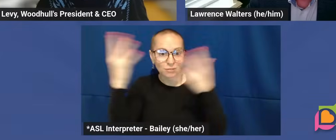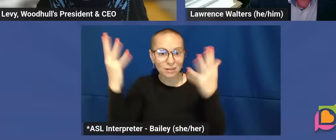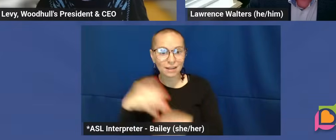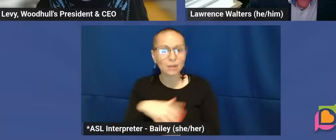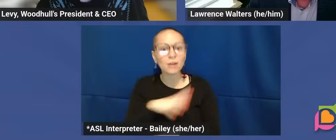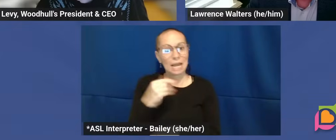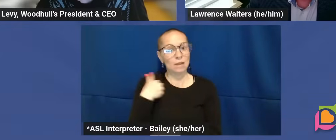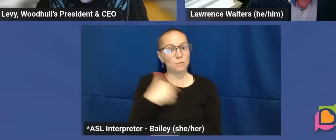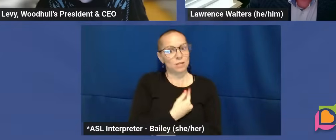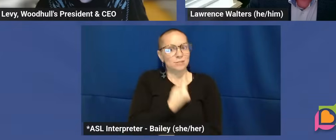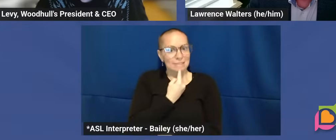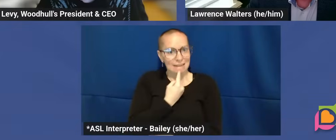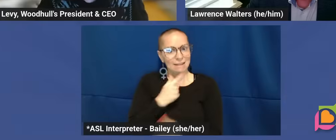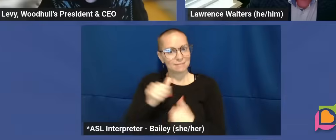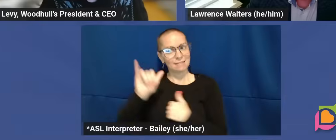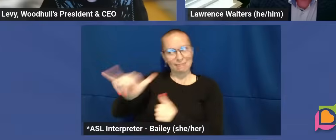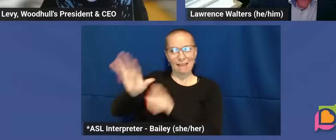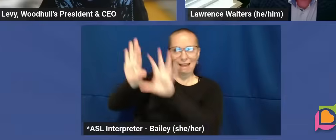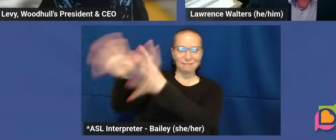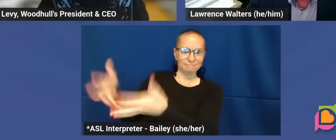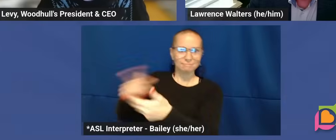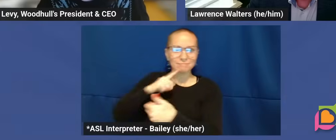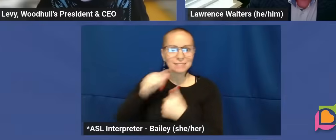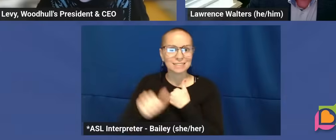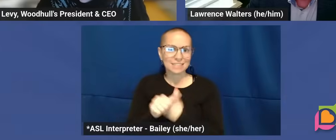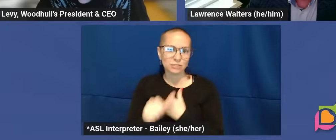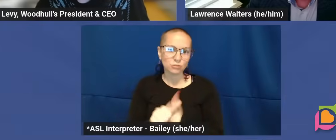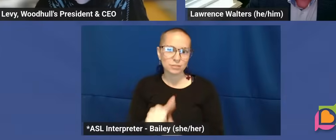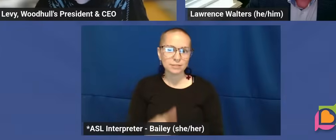we're saying is dangerous.